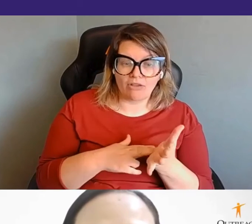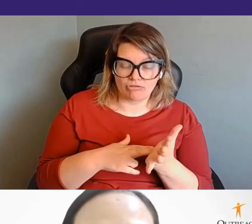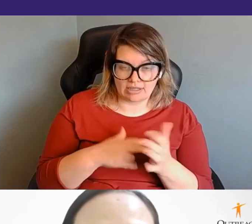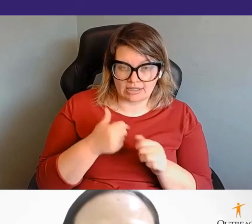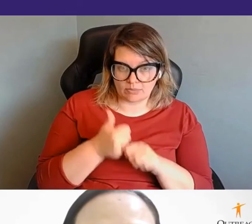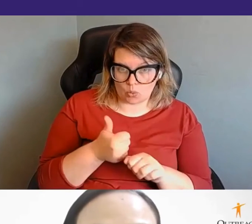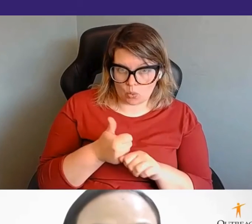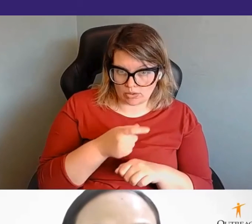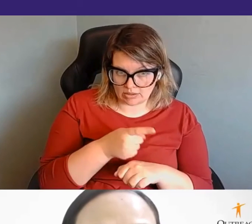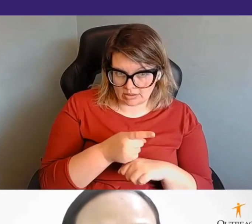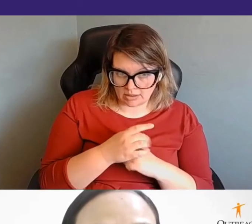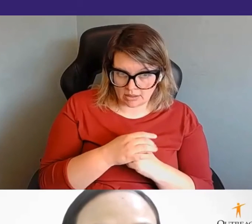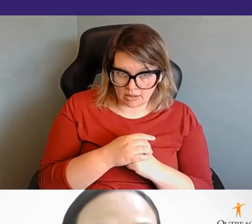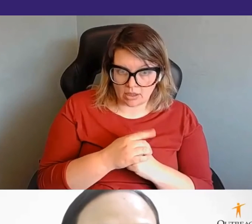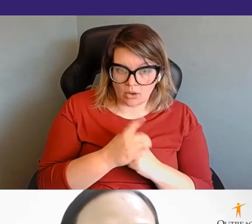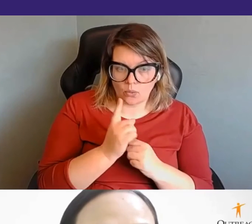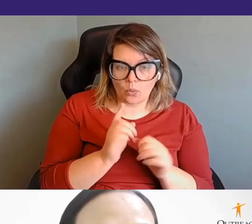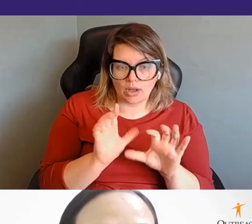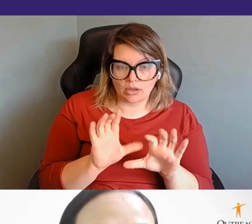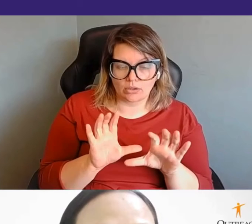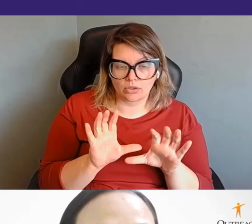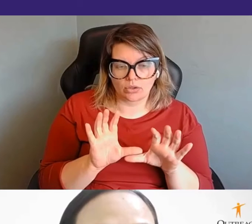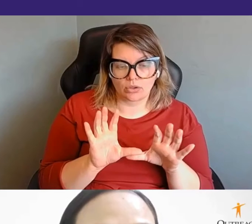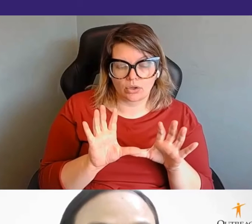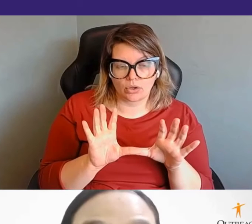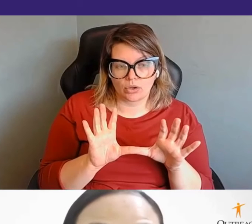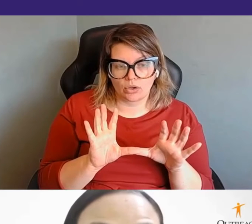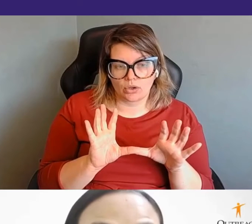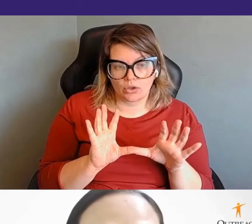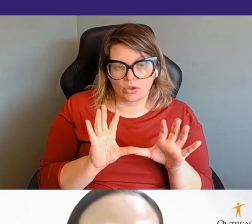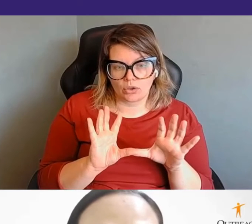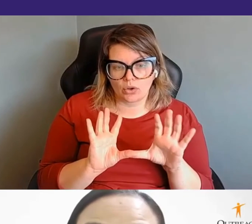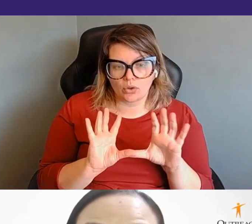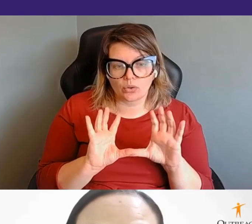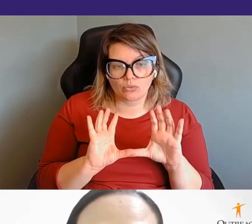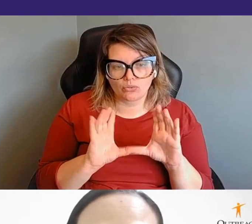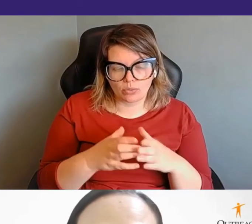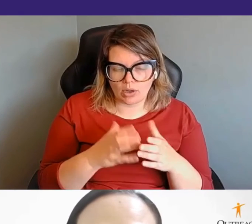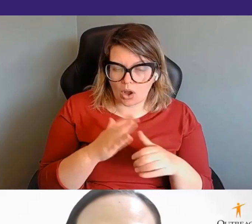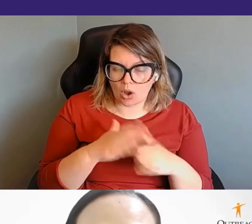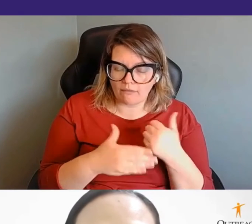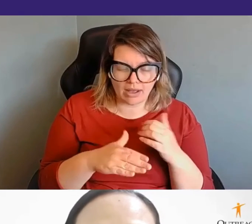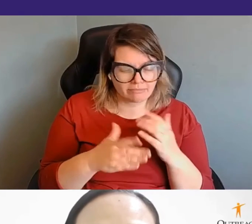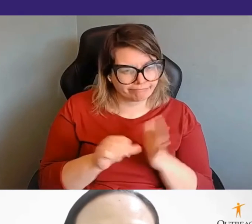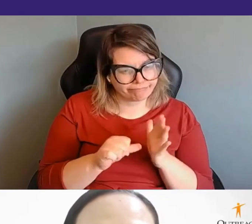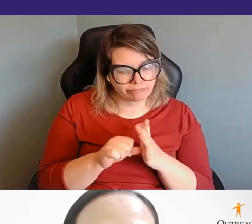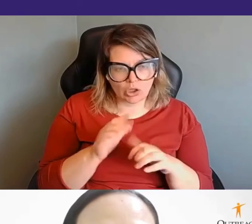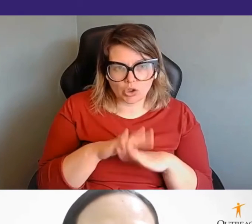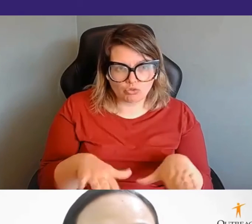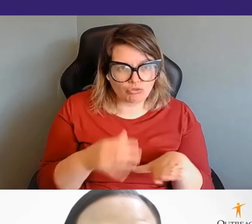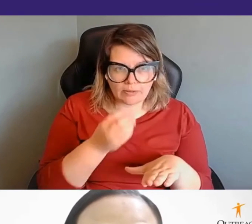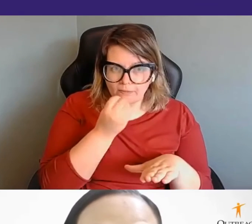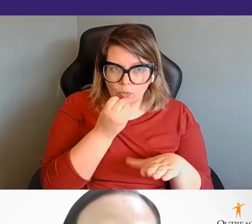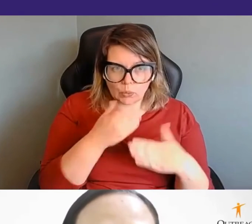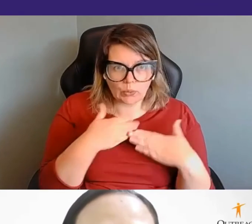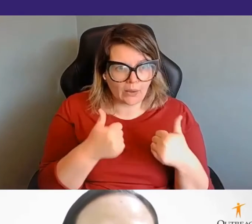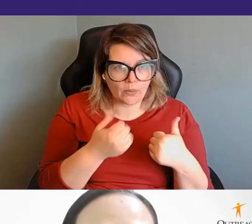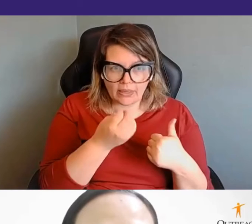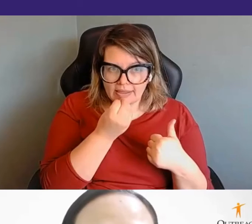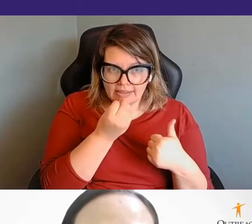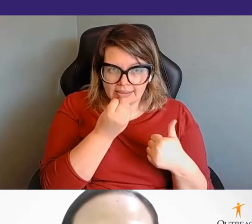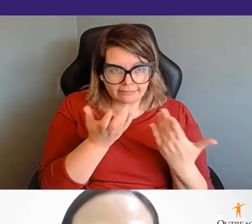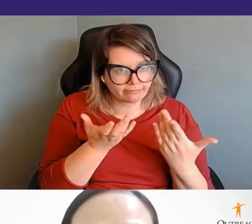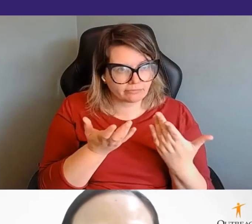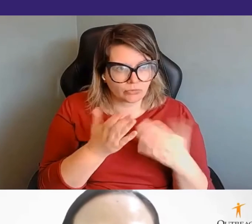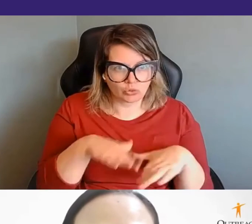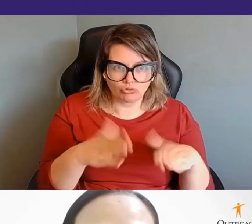issues the group tackled is the malnutrition in children. And so the group were